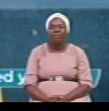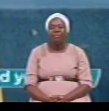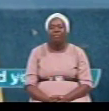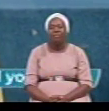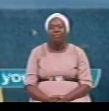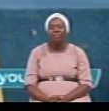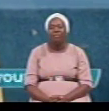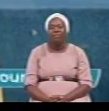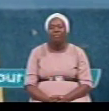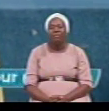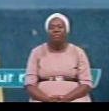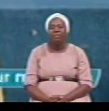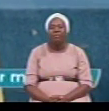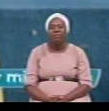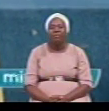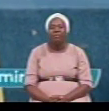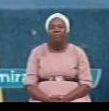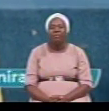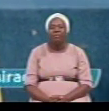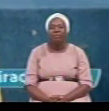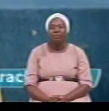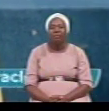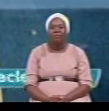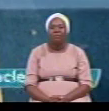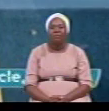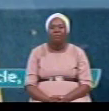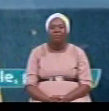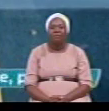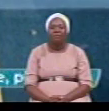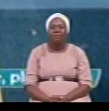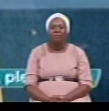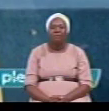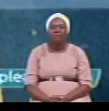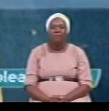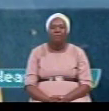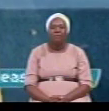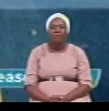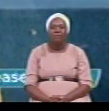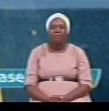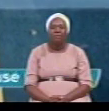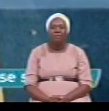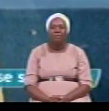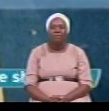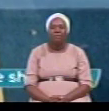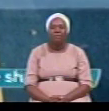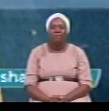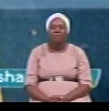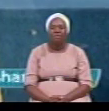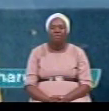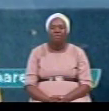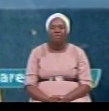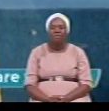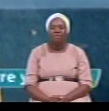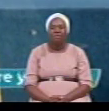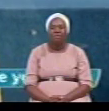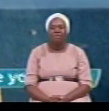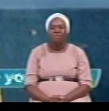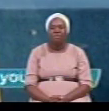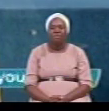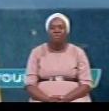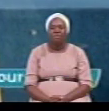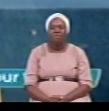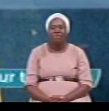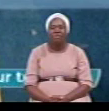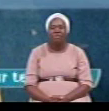Funafumi nchito mwebantu wakwa lesa. Na leti nshaka pole kuli BP. Na nwa muti for